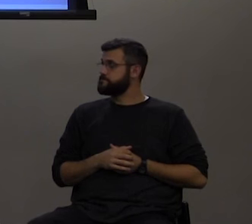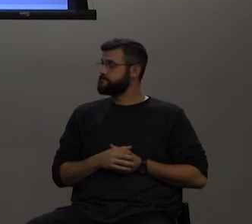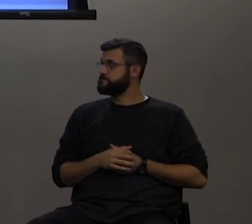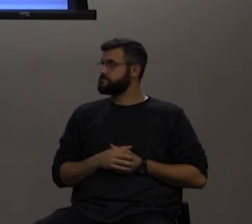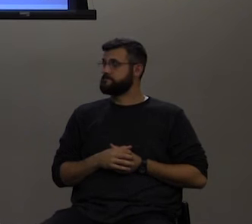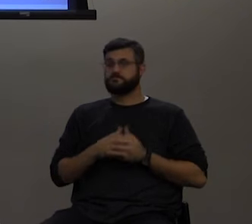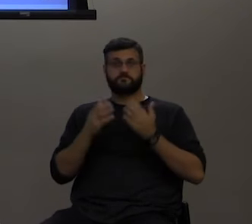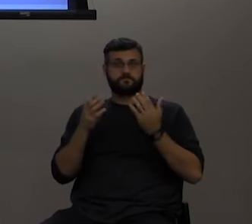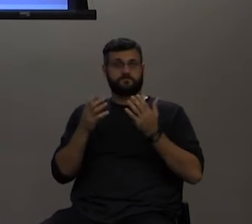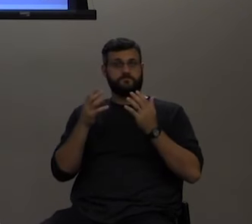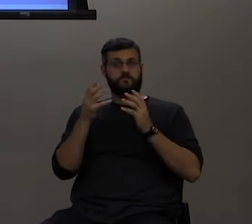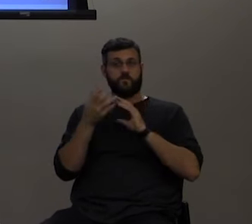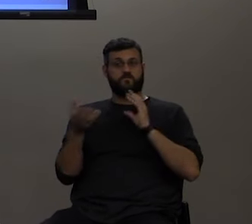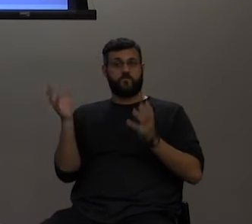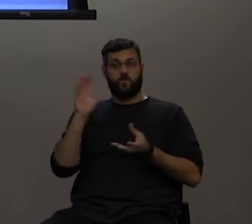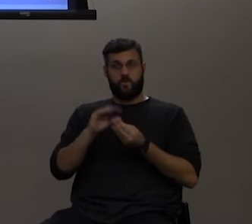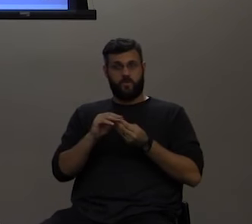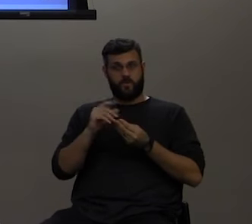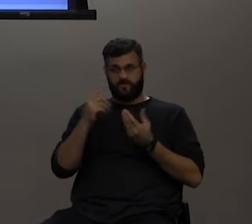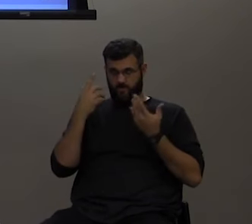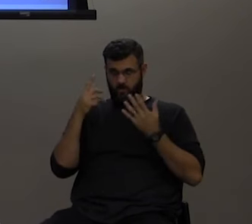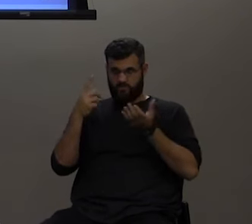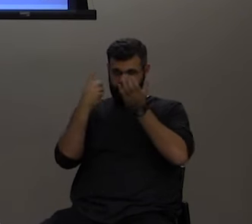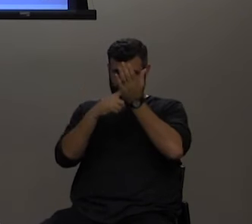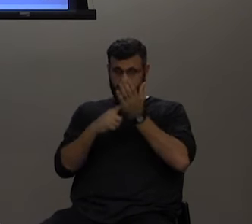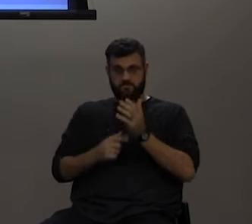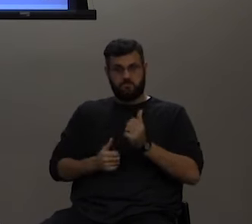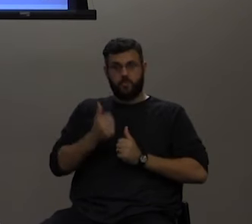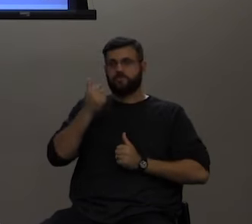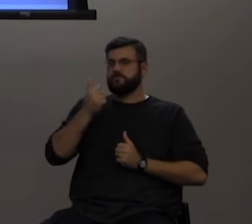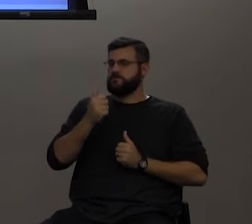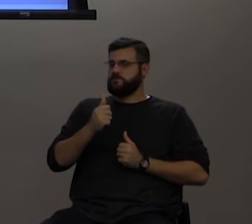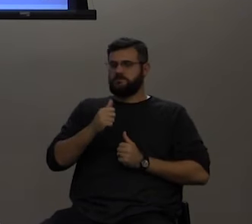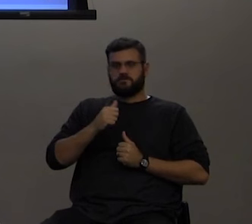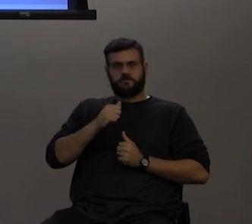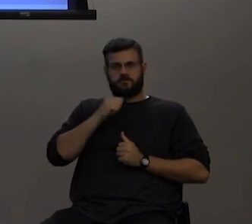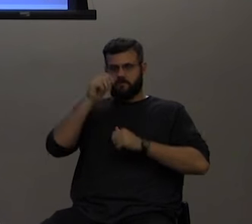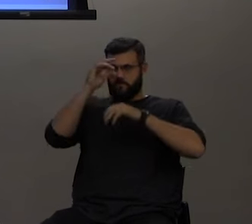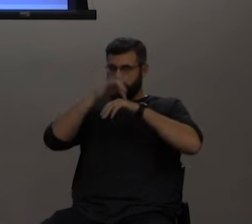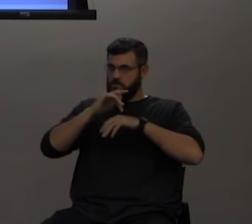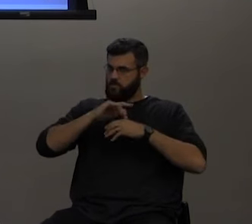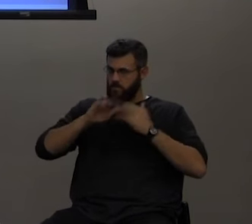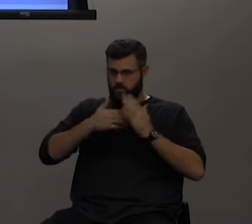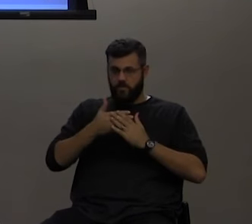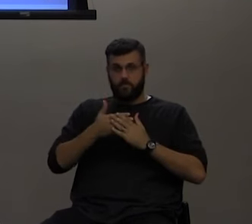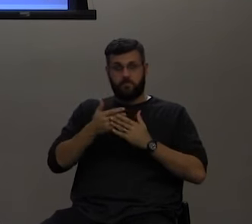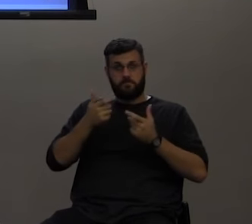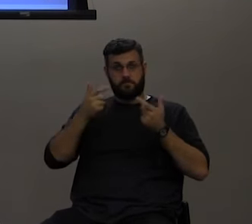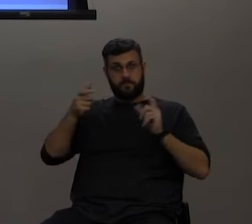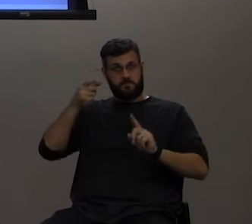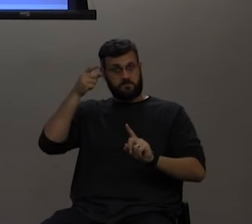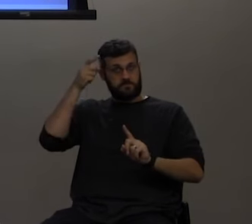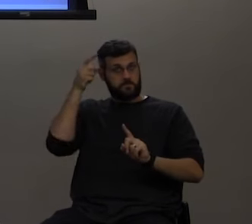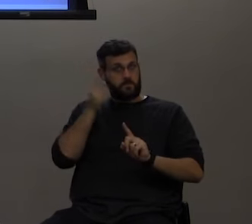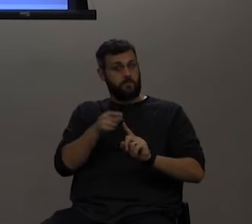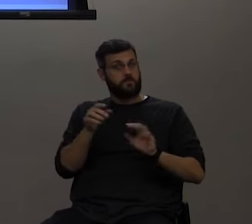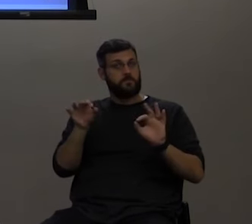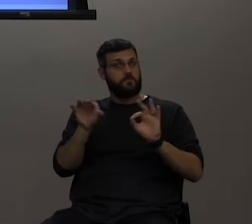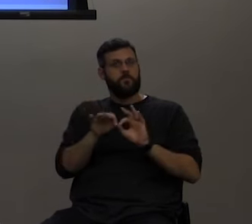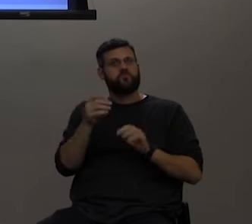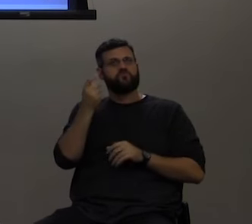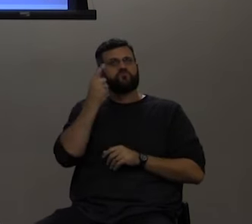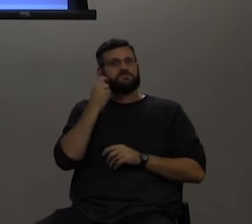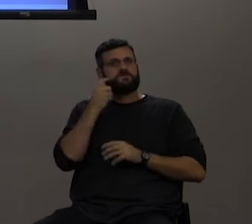So overall, we've actually covered most of this, yep. So I'm not going to go through it all, but the big point here is that the